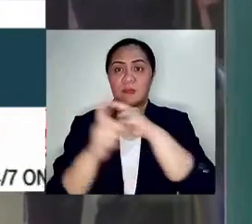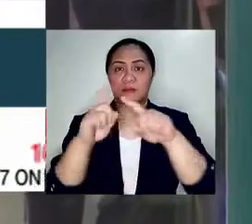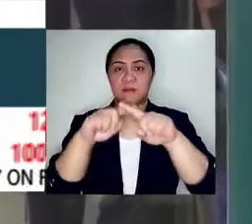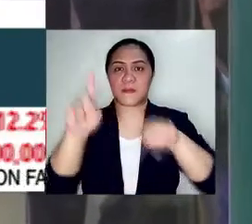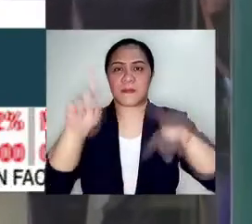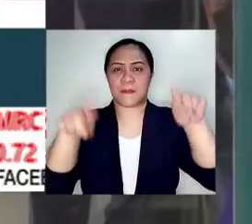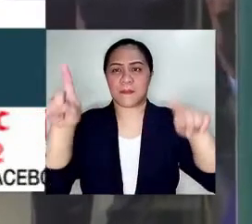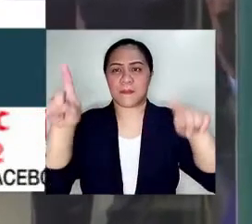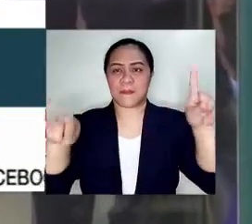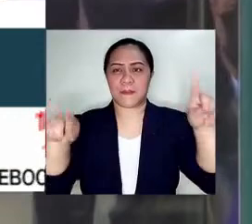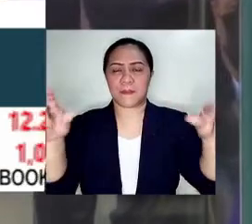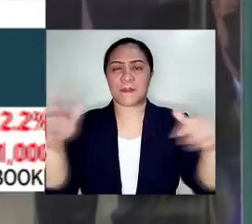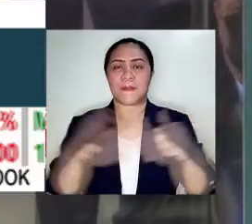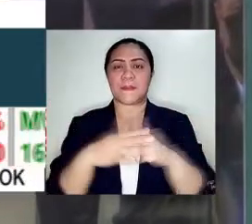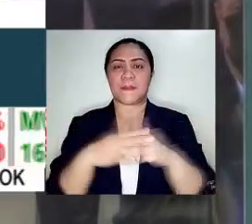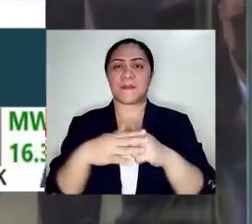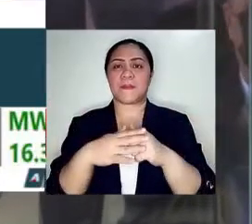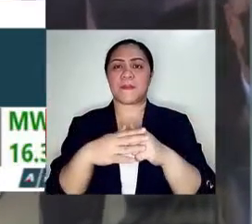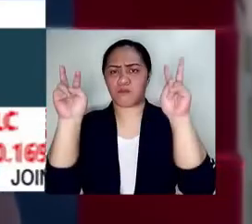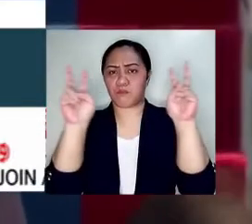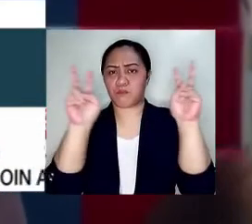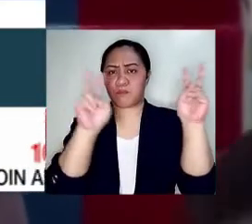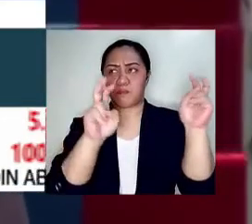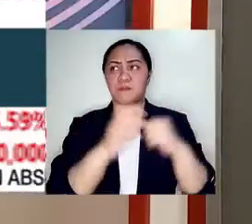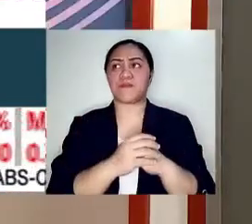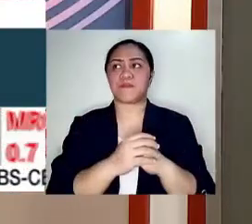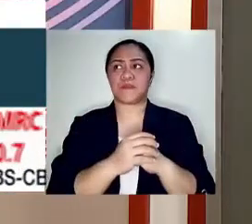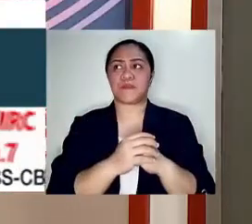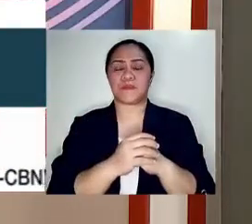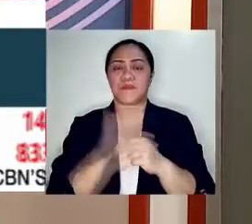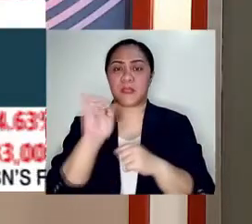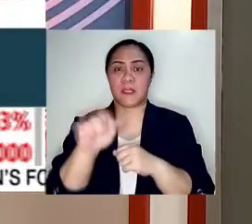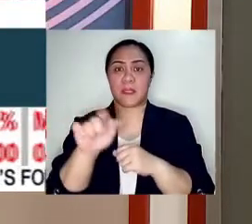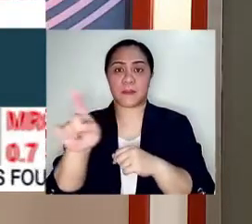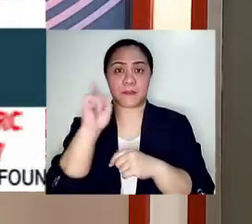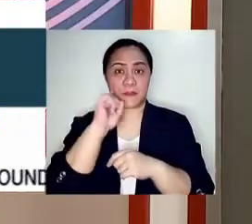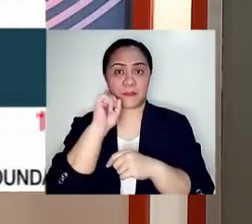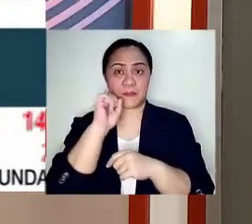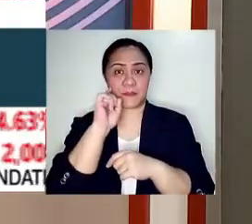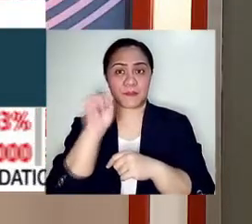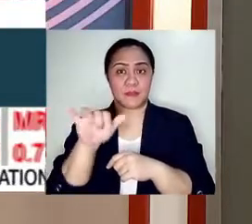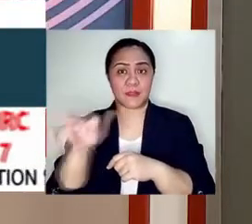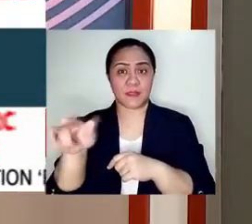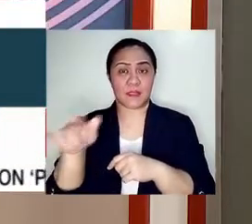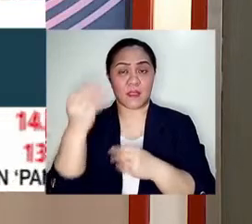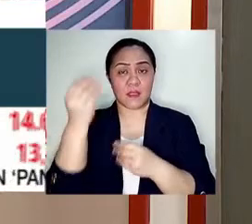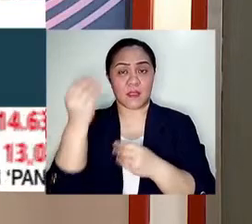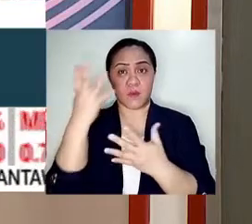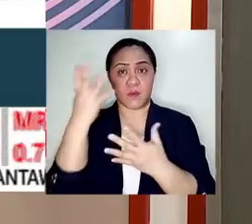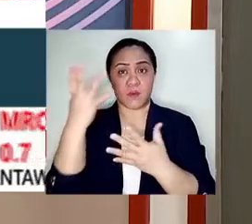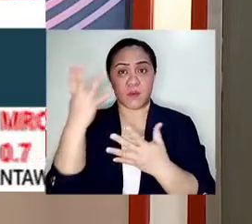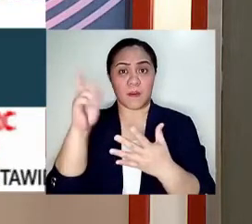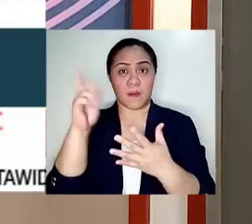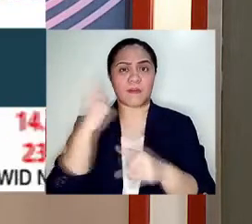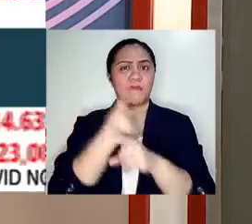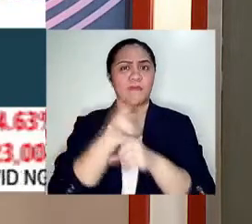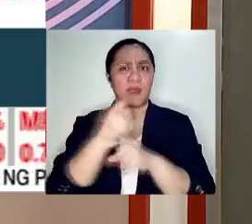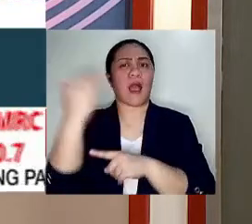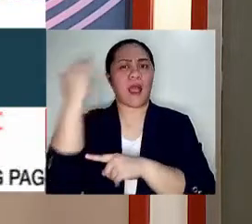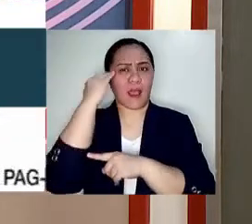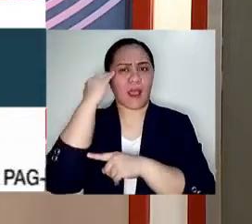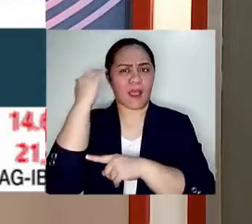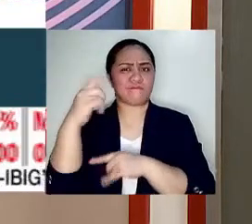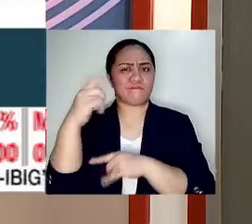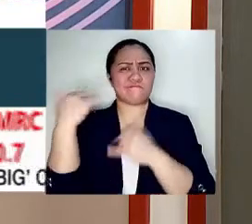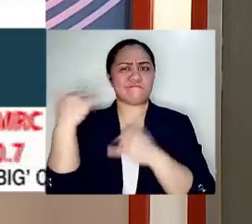institutions. So I think it's just... He's been known to be that, right? He's known to be a team player. He's known to